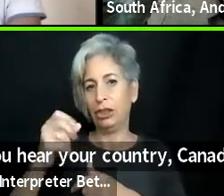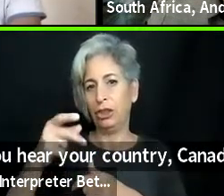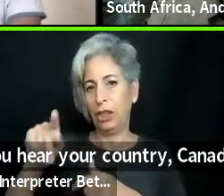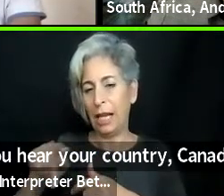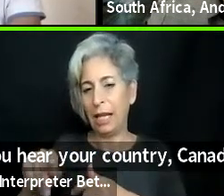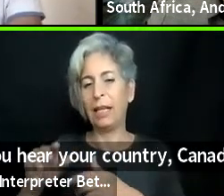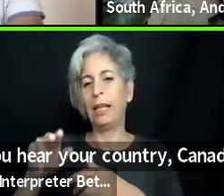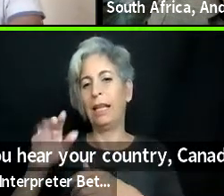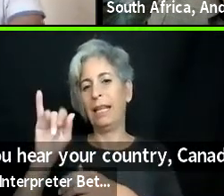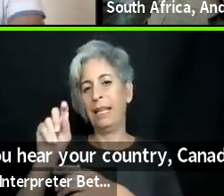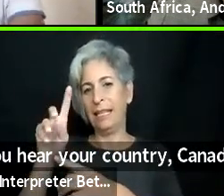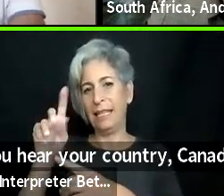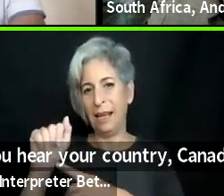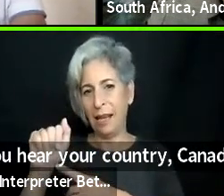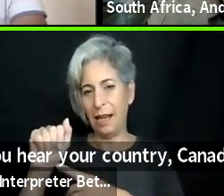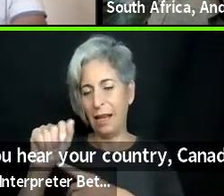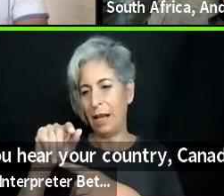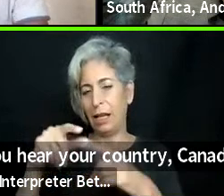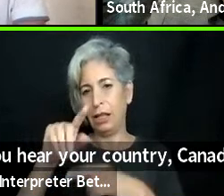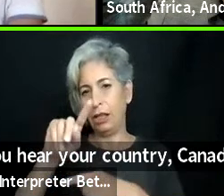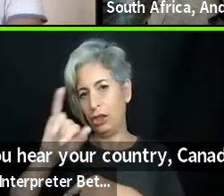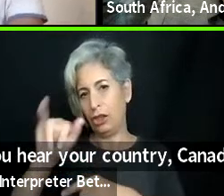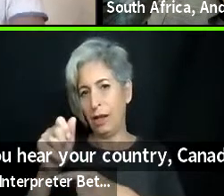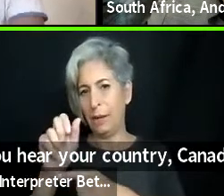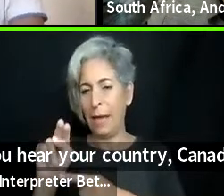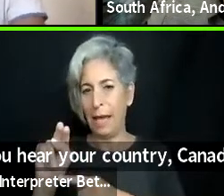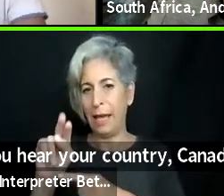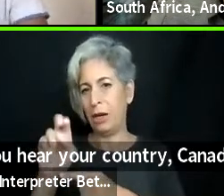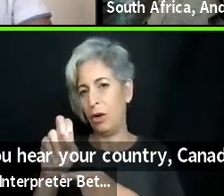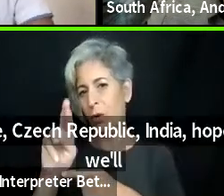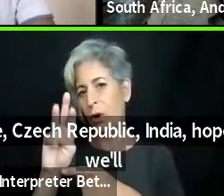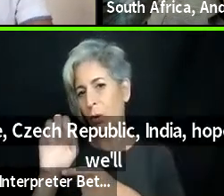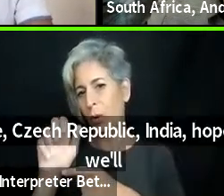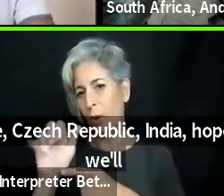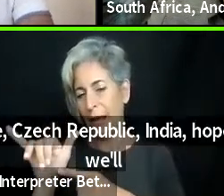India, hopefully Japan, we'll see, Norway,